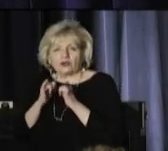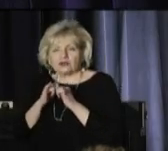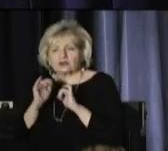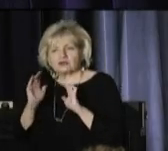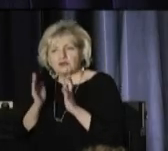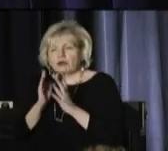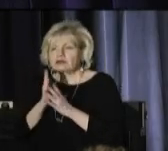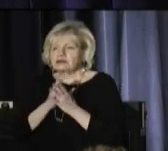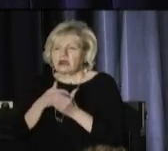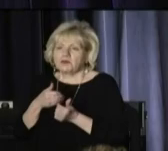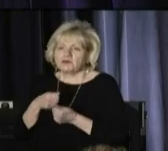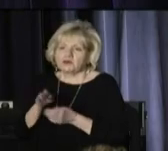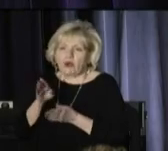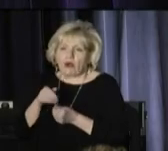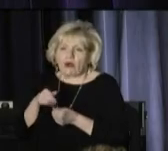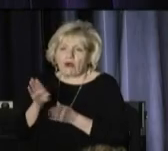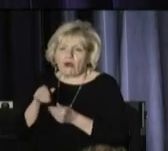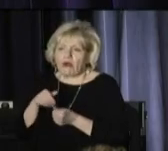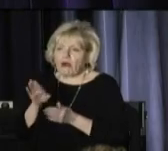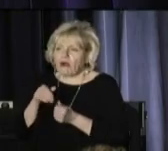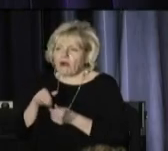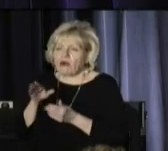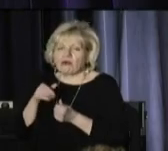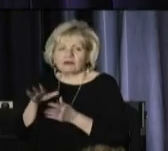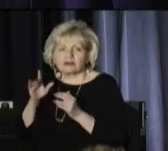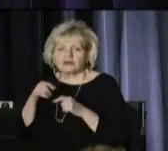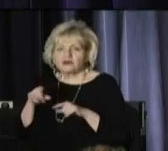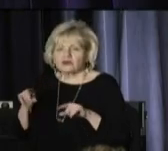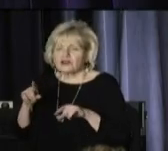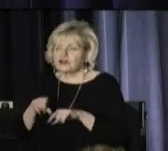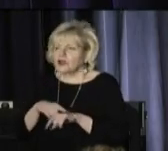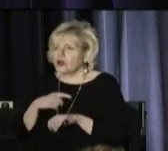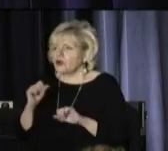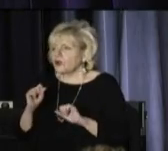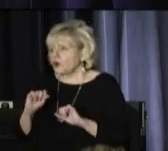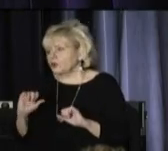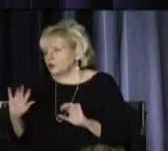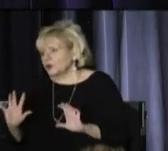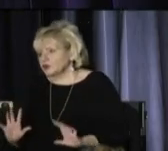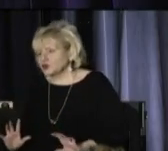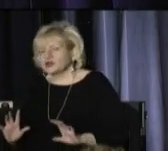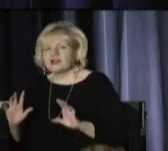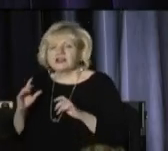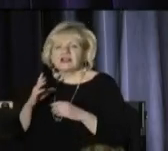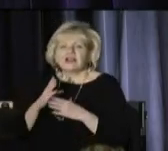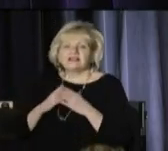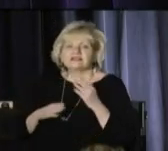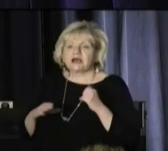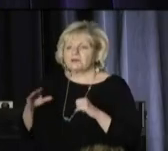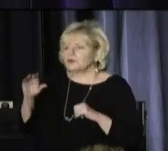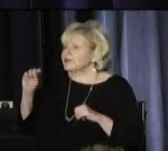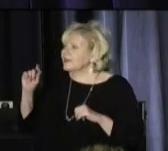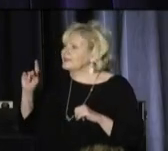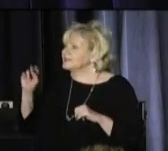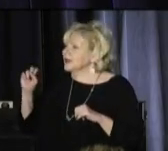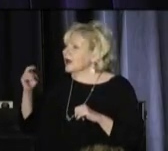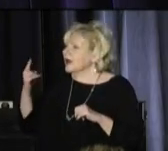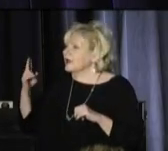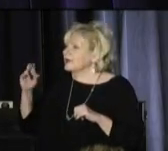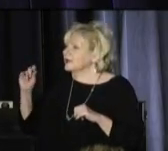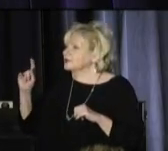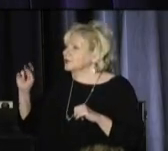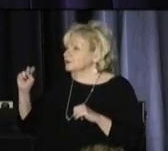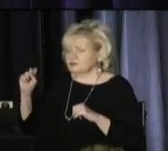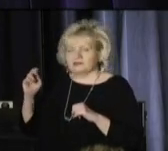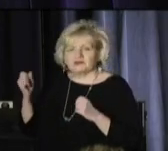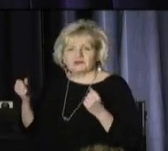dogs barking incessantly through the long cold winters, some with side hustle auto repair shops. When I was a